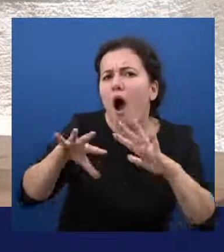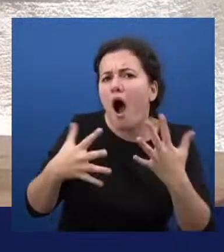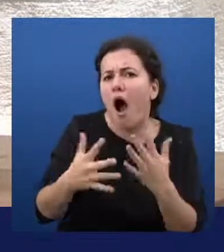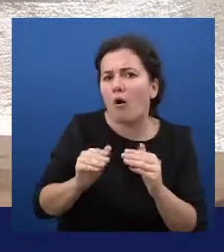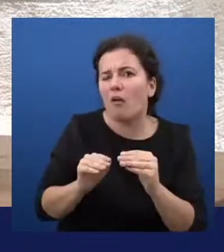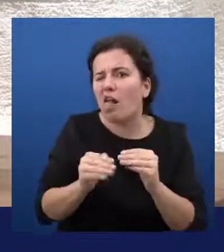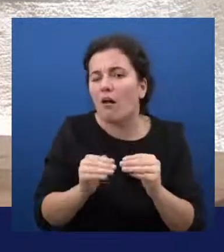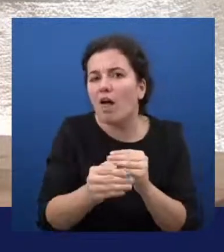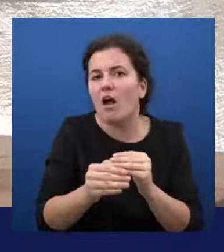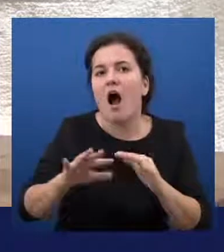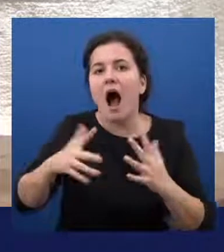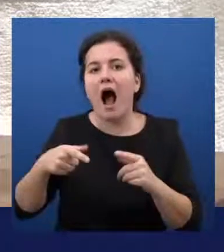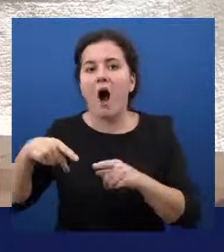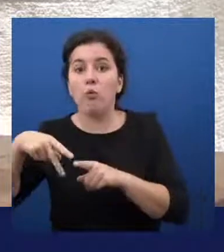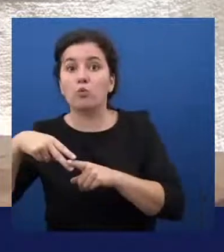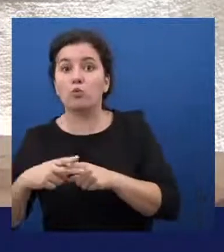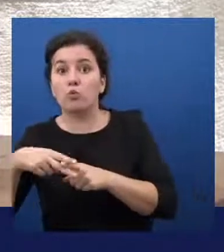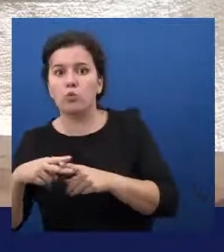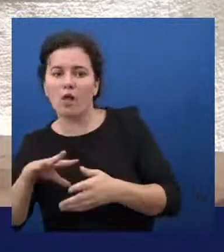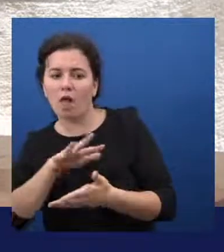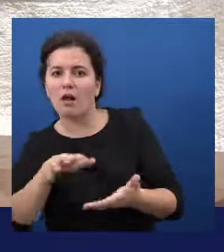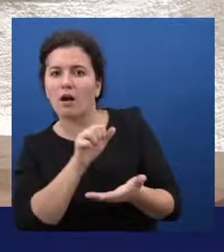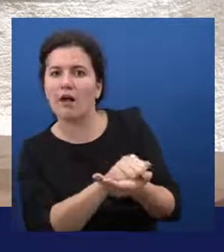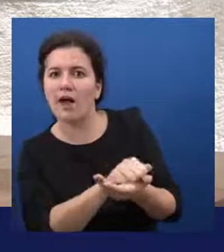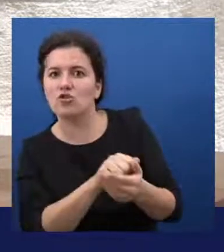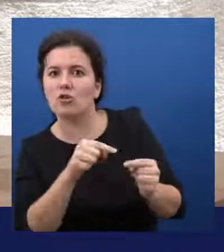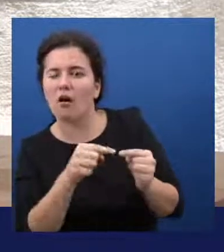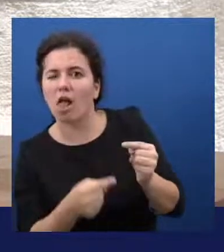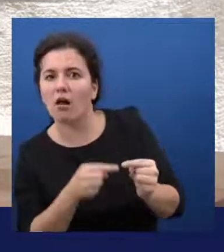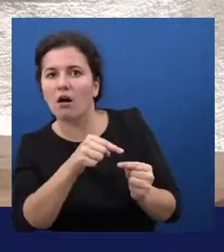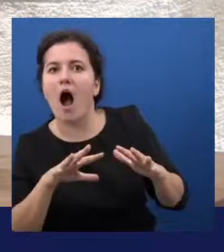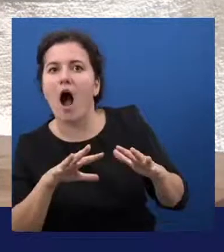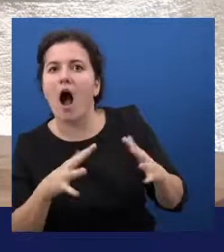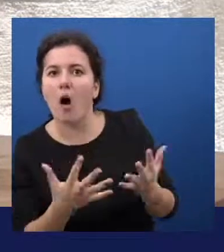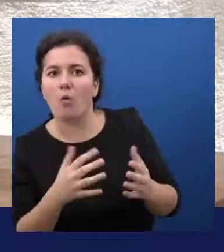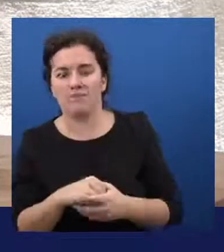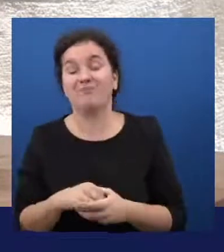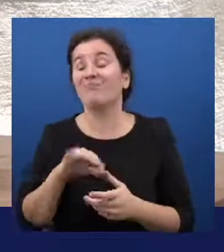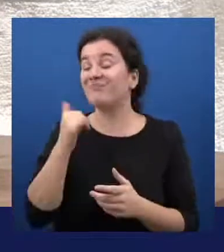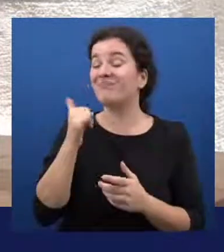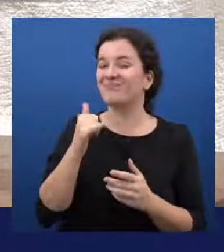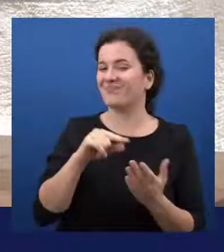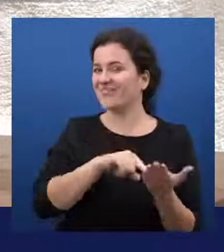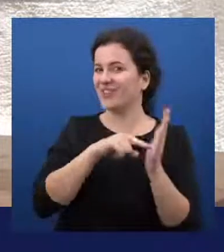detector? Sure, yeah. Let me share my screen.